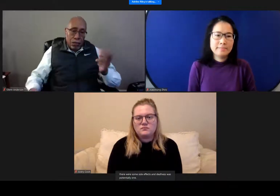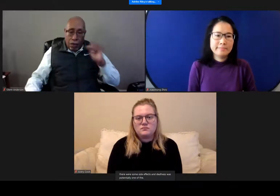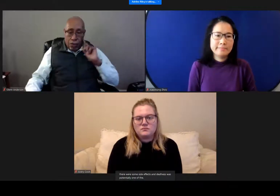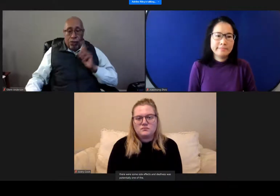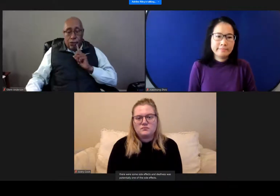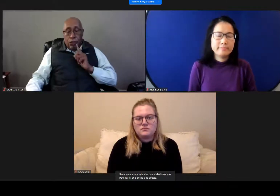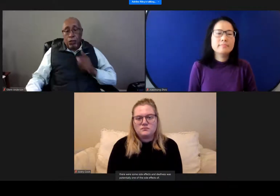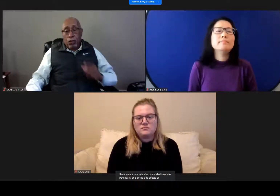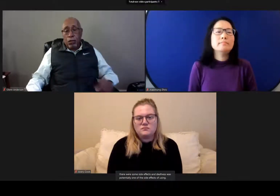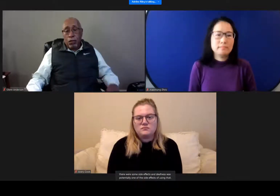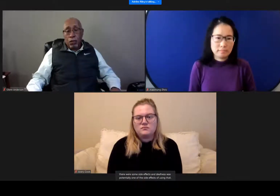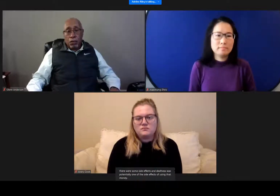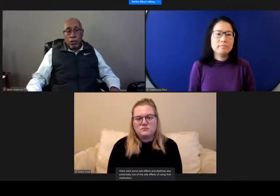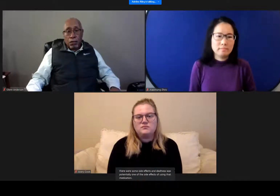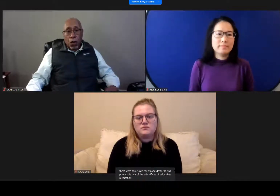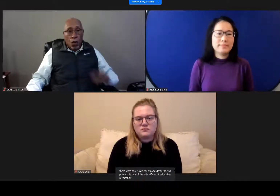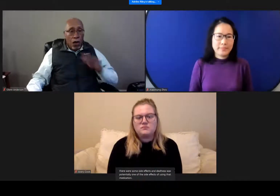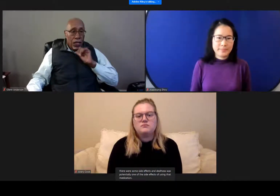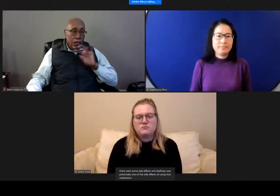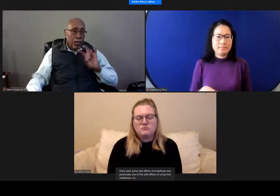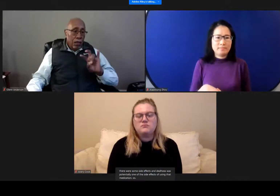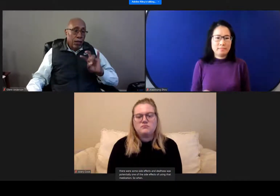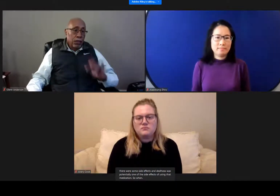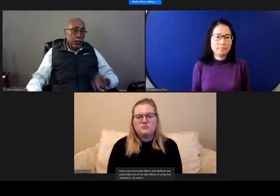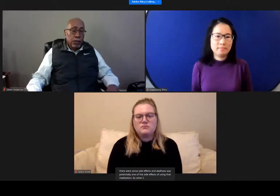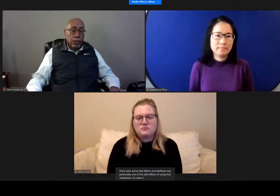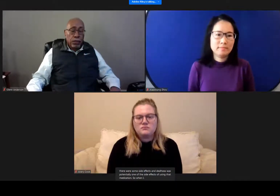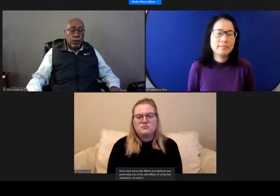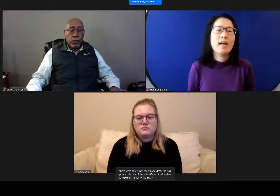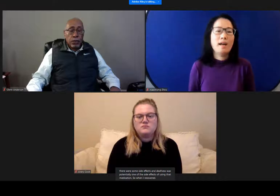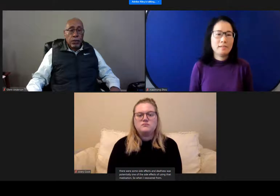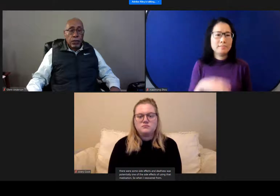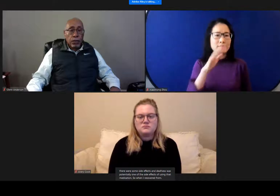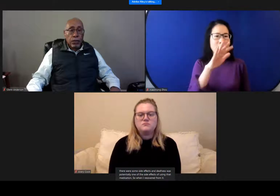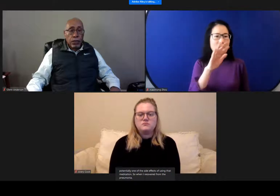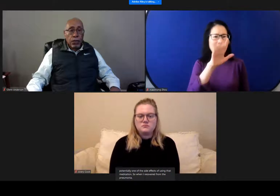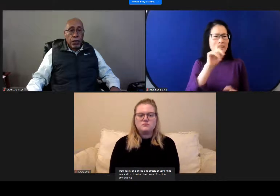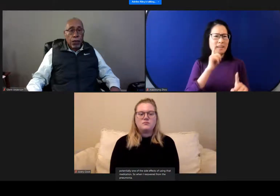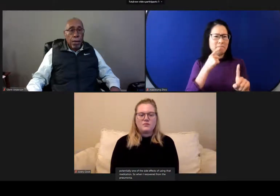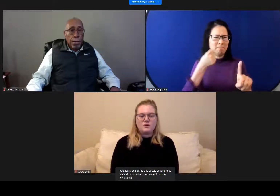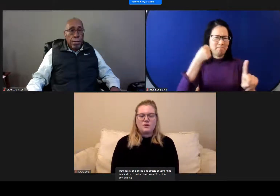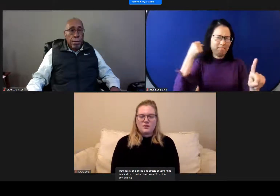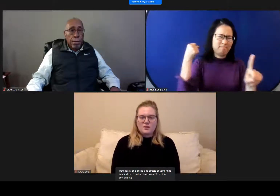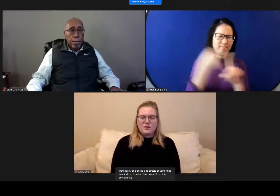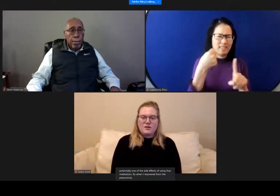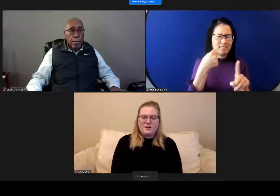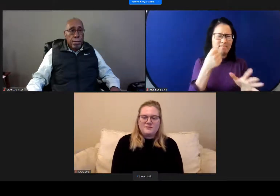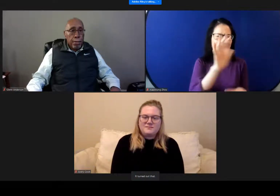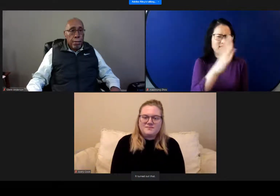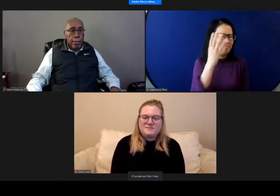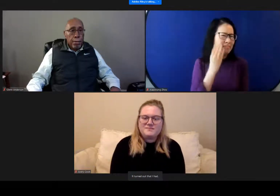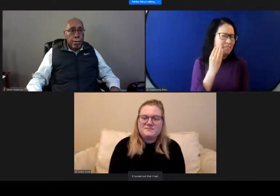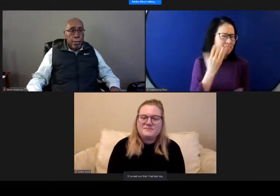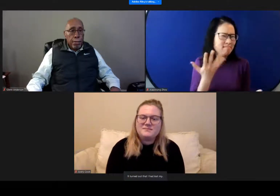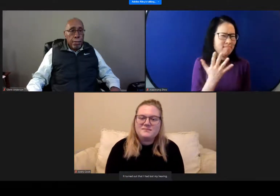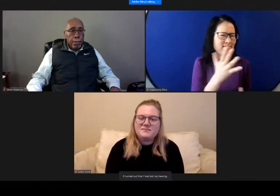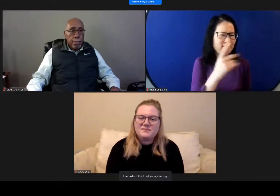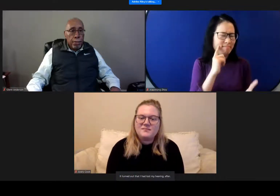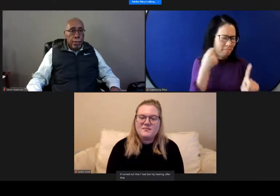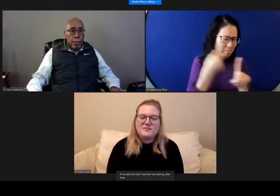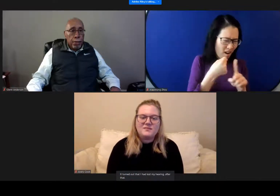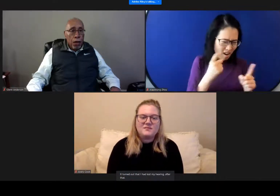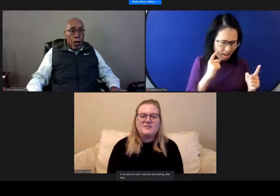side effects of using that medication. So when I recovered from the pneumonia, it turned out that I had lost my hearing after